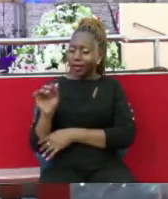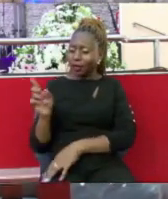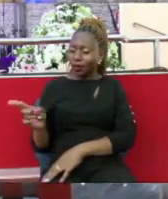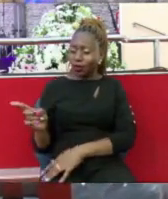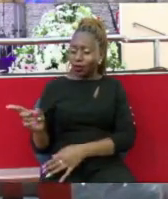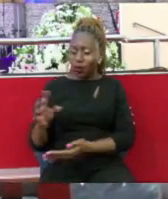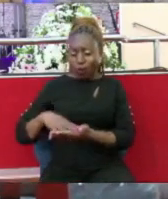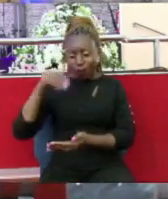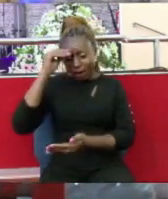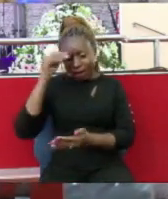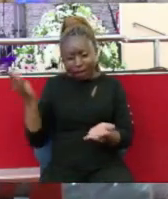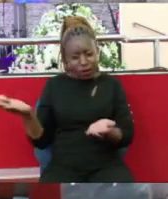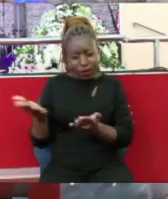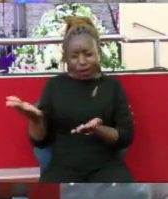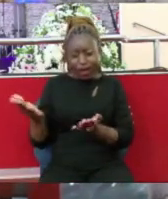to pray that way?